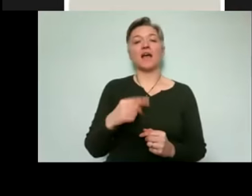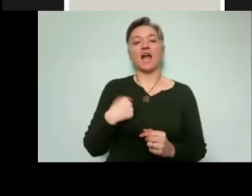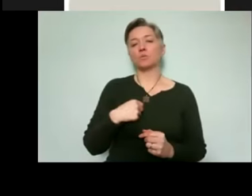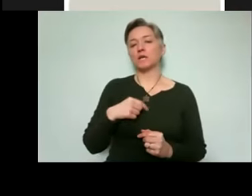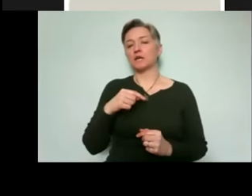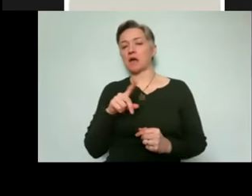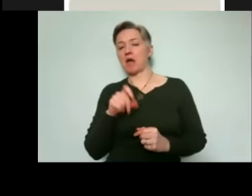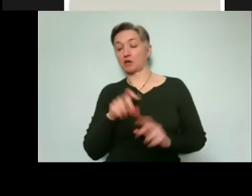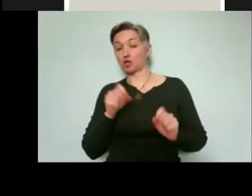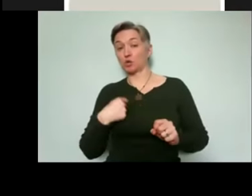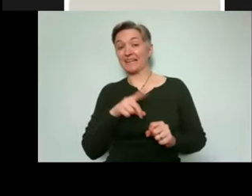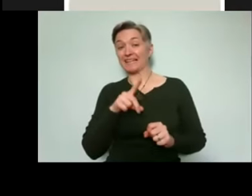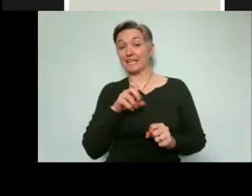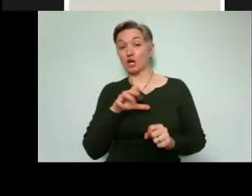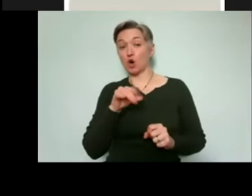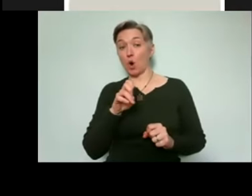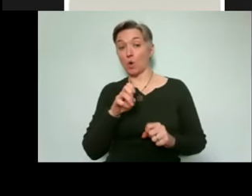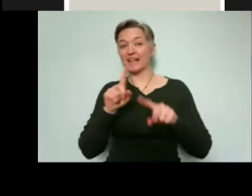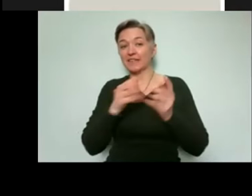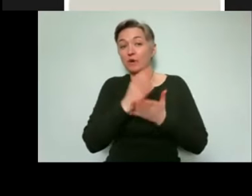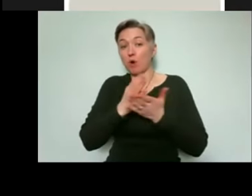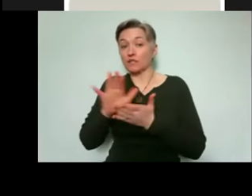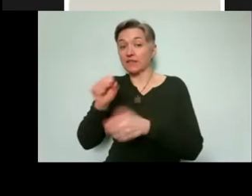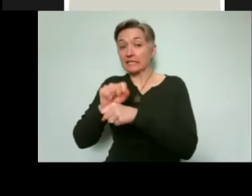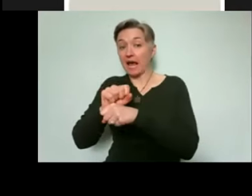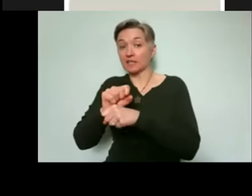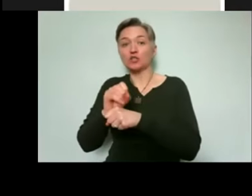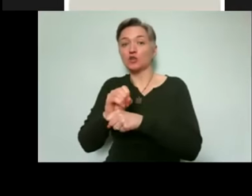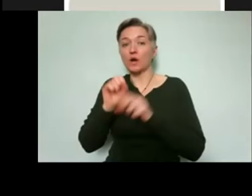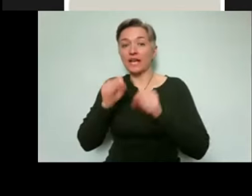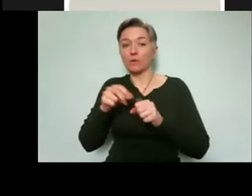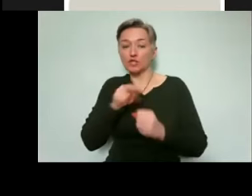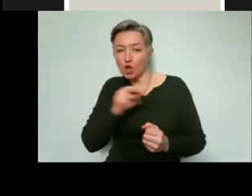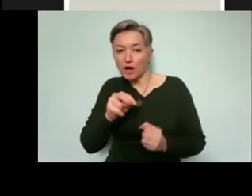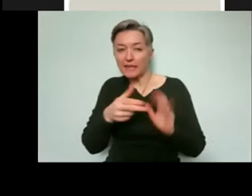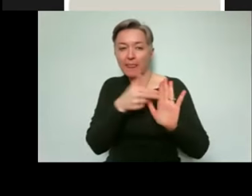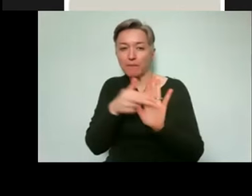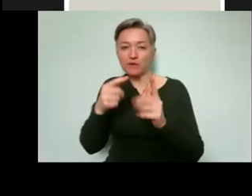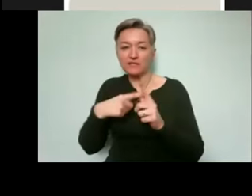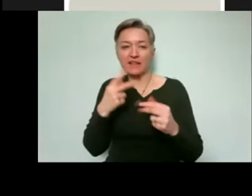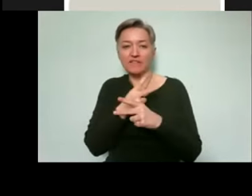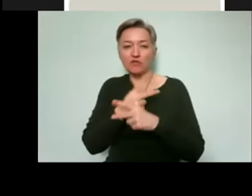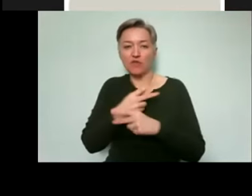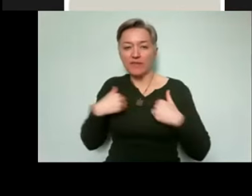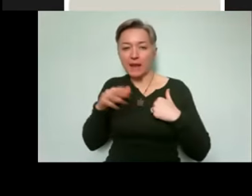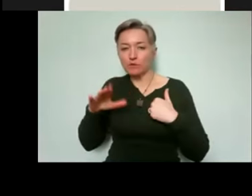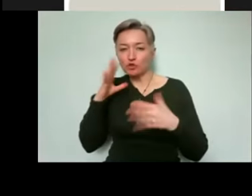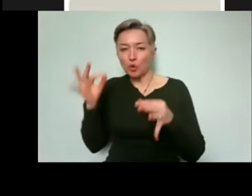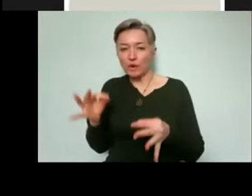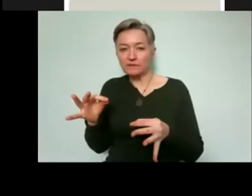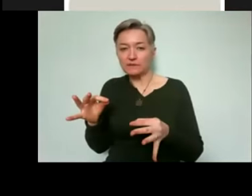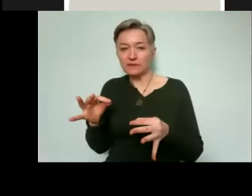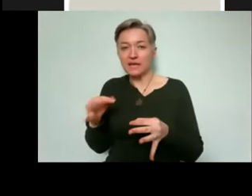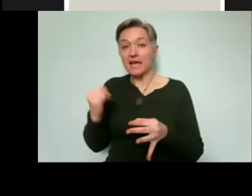decode various aspects of the task. So we said, can we just look at these labels and figure out what the animal's choice is, whether or not it will